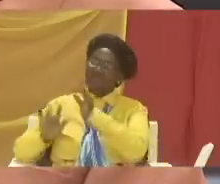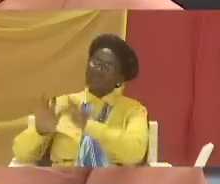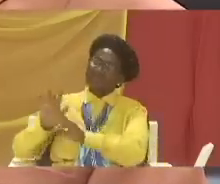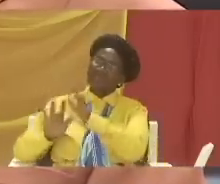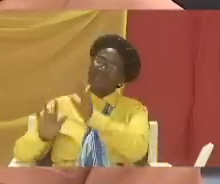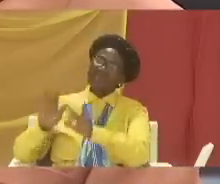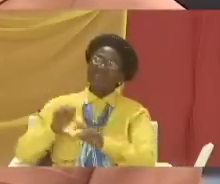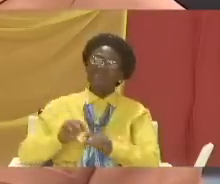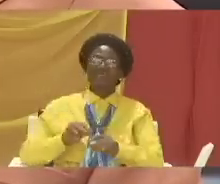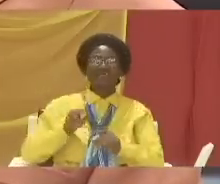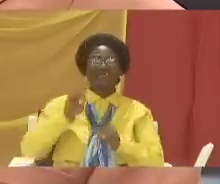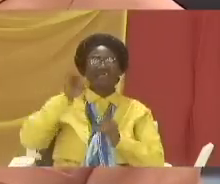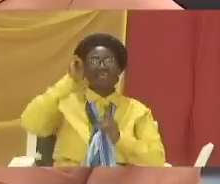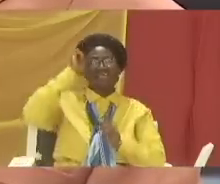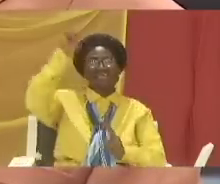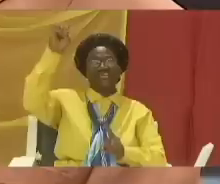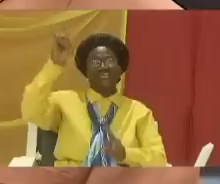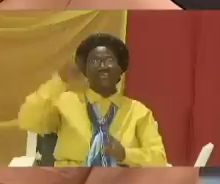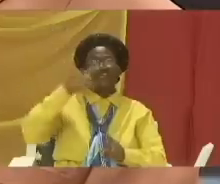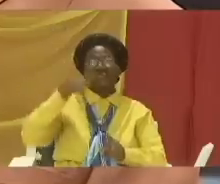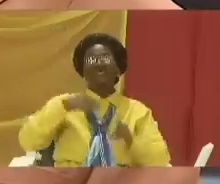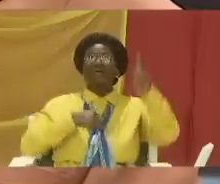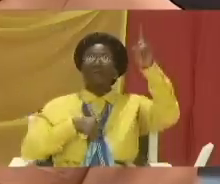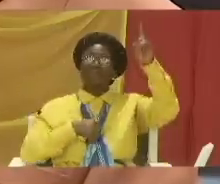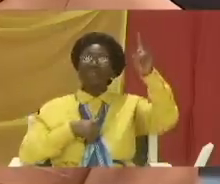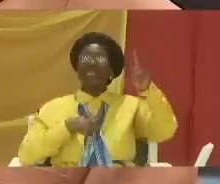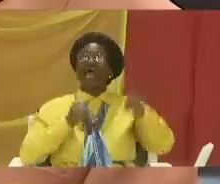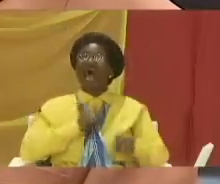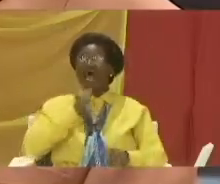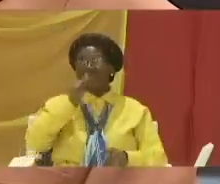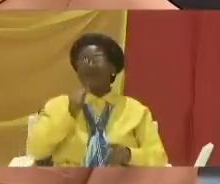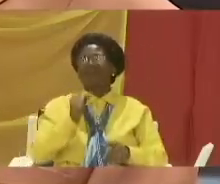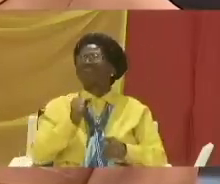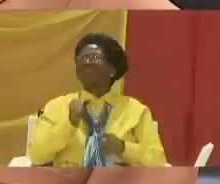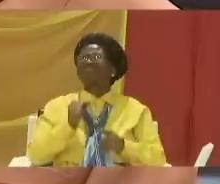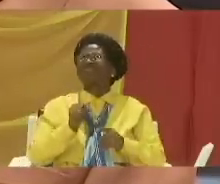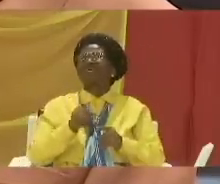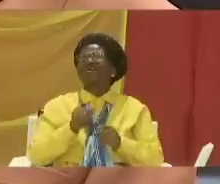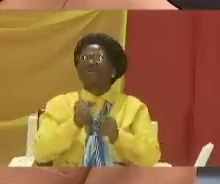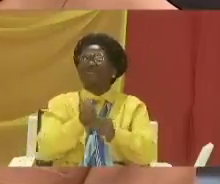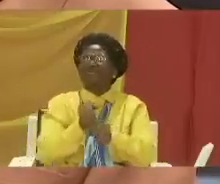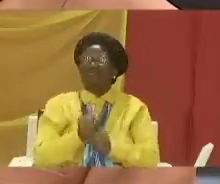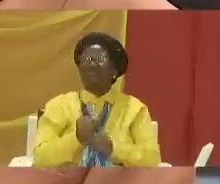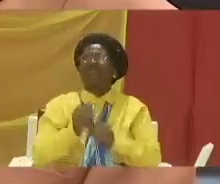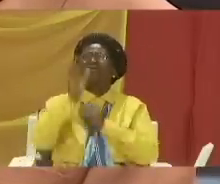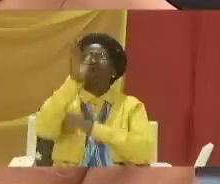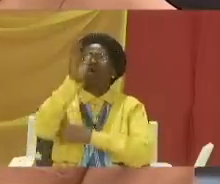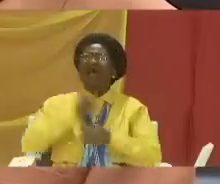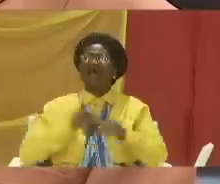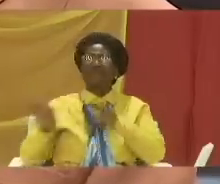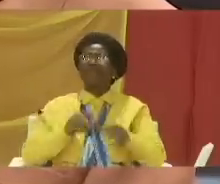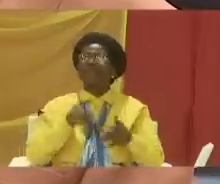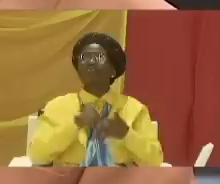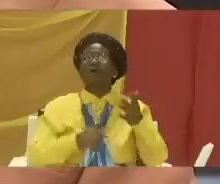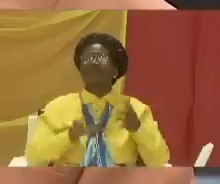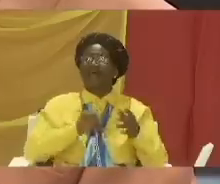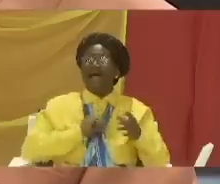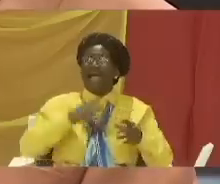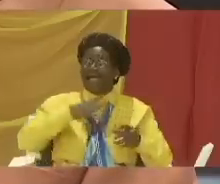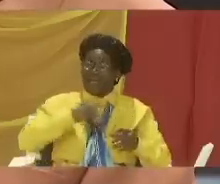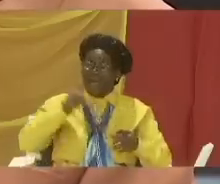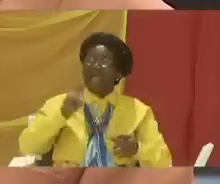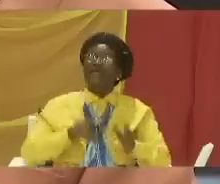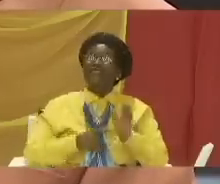He said, I am the sovereign God. I do whatever I like. I show mercy to whom I will show mercy, compassion to whom